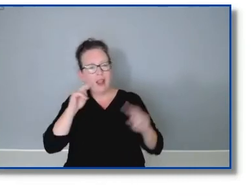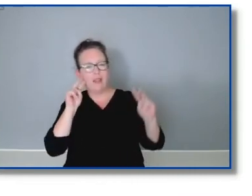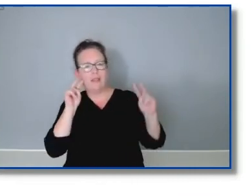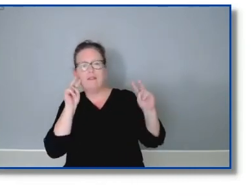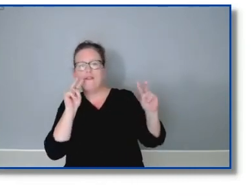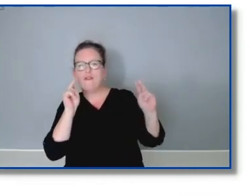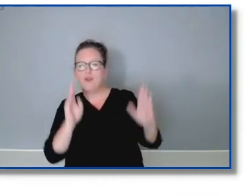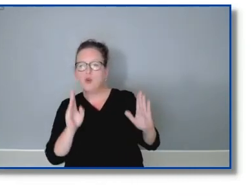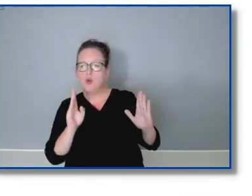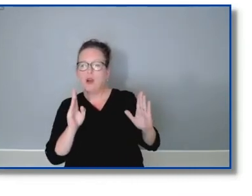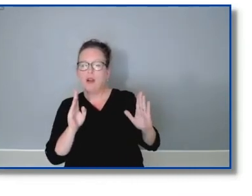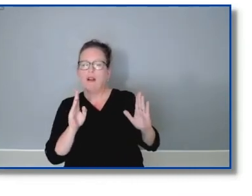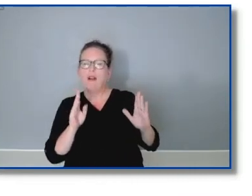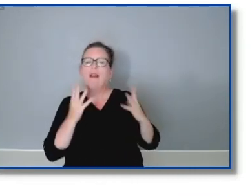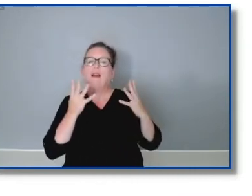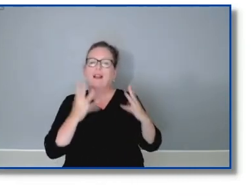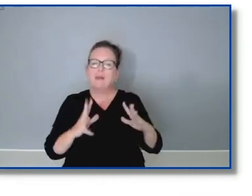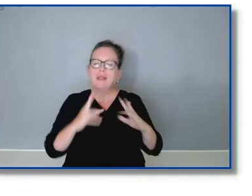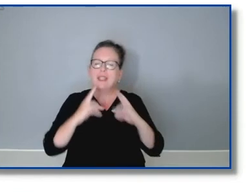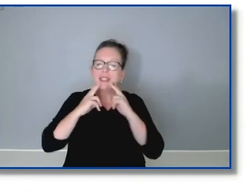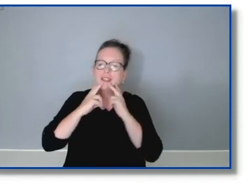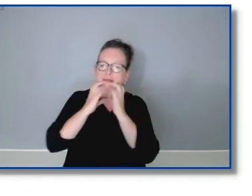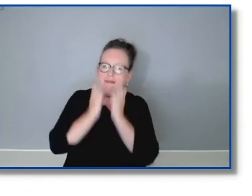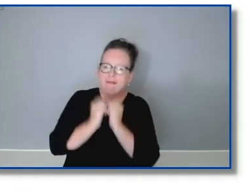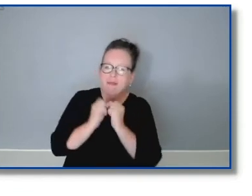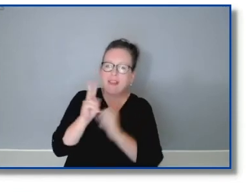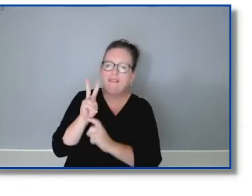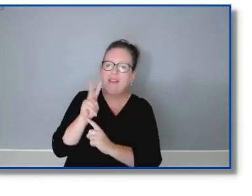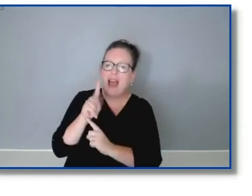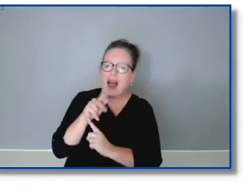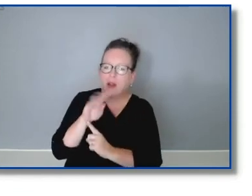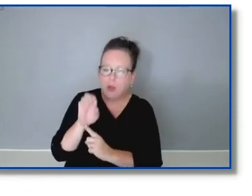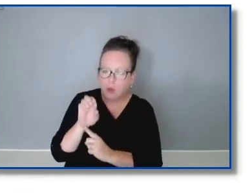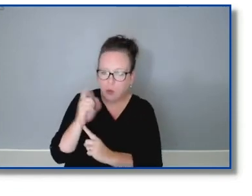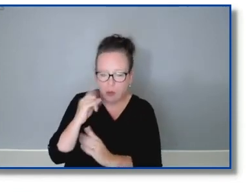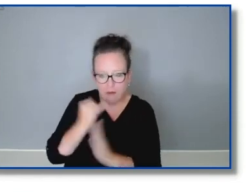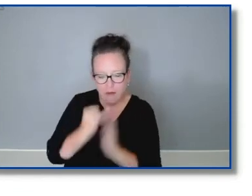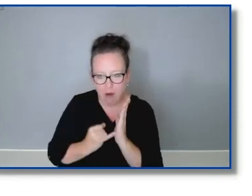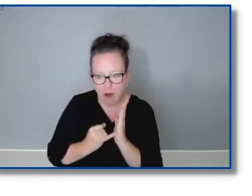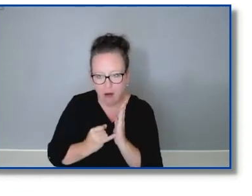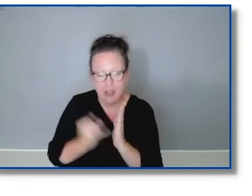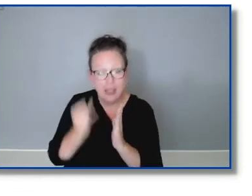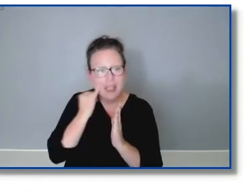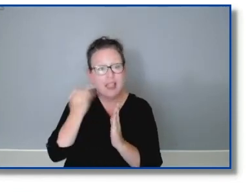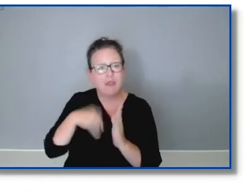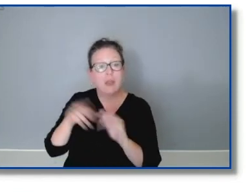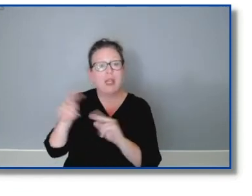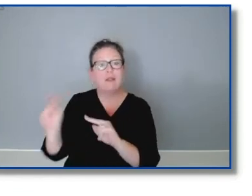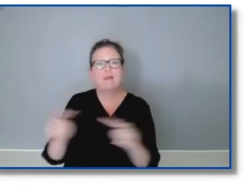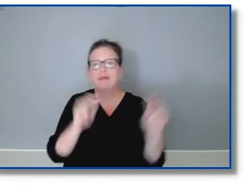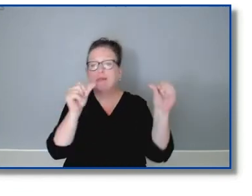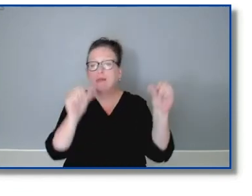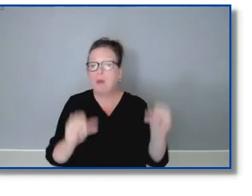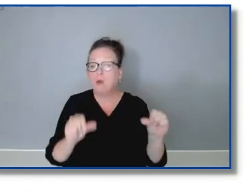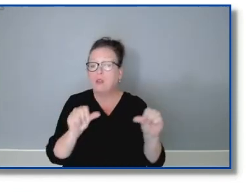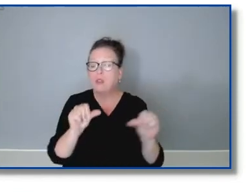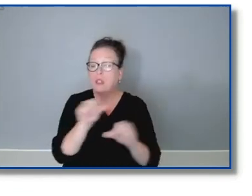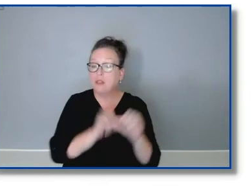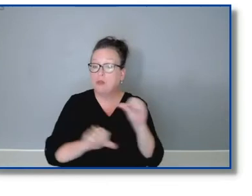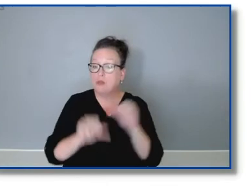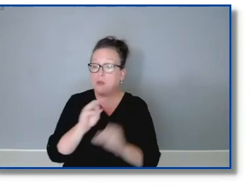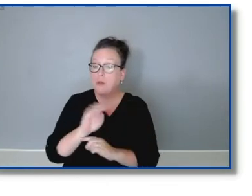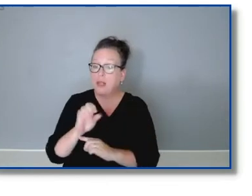through photographing artworks at museums, galleries, and by circulating them on social media, we obviously are contributing to their